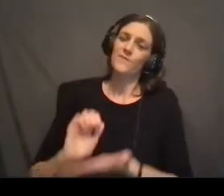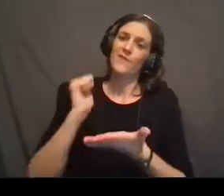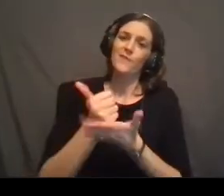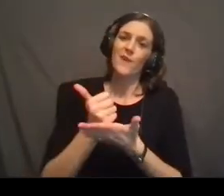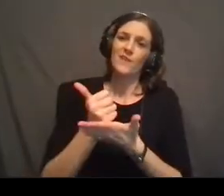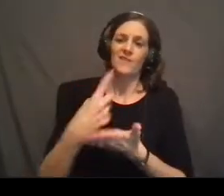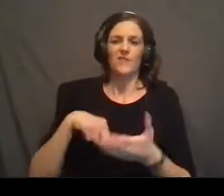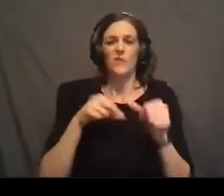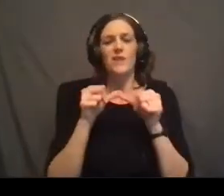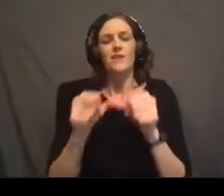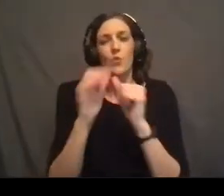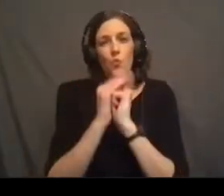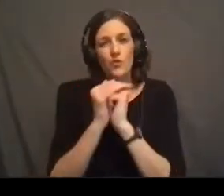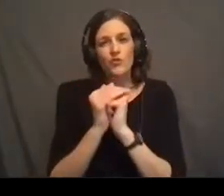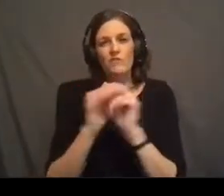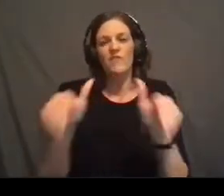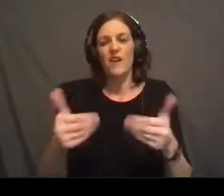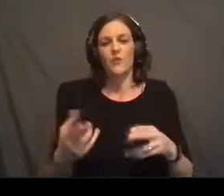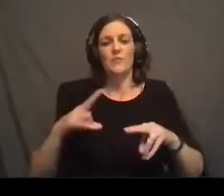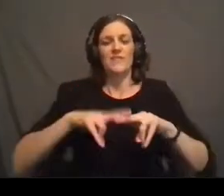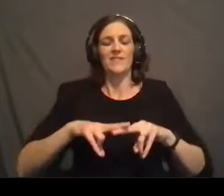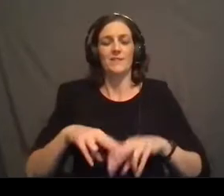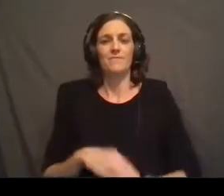as we continue on in worship, invite you to be seated.